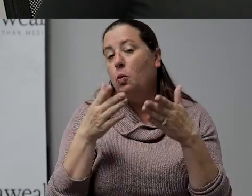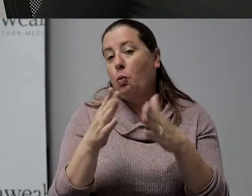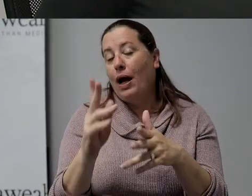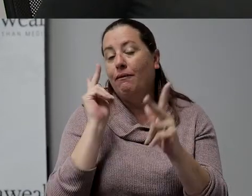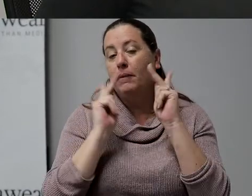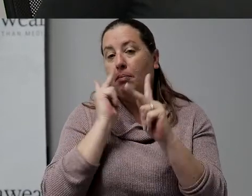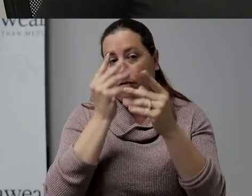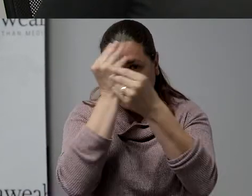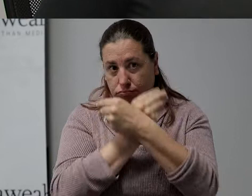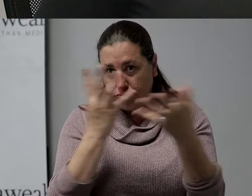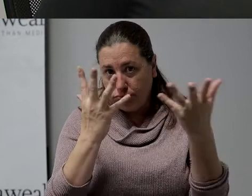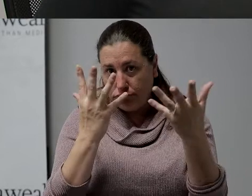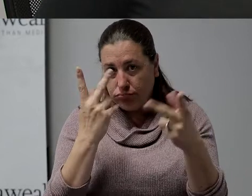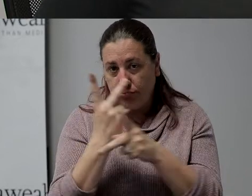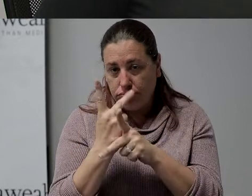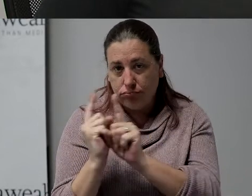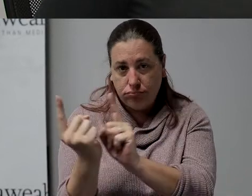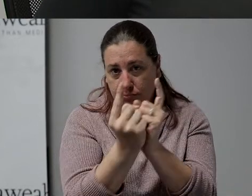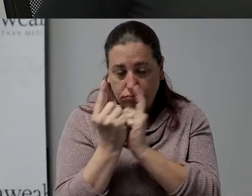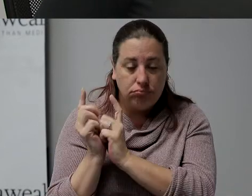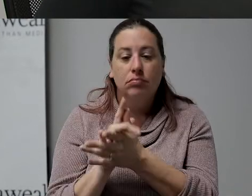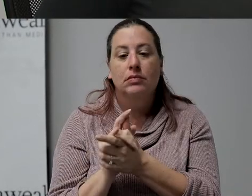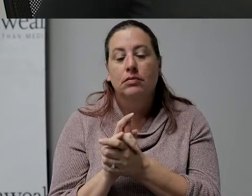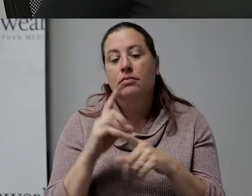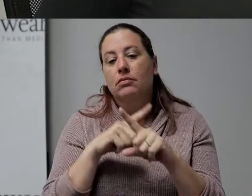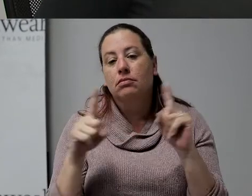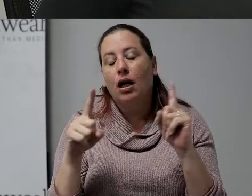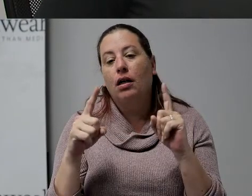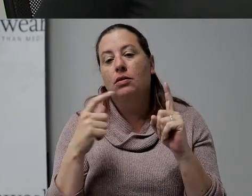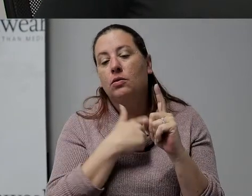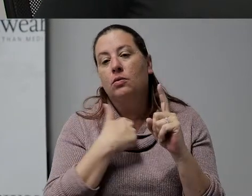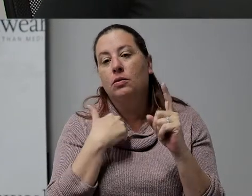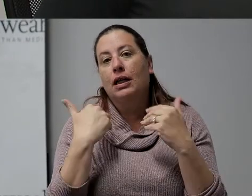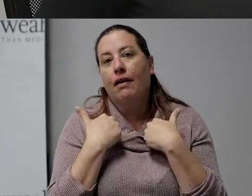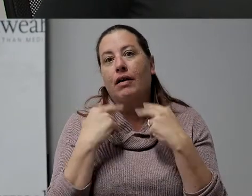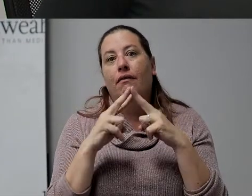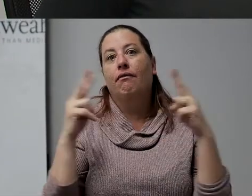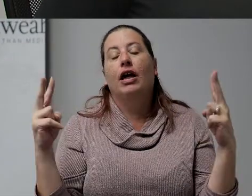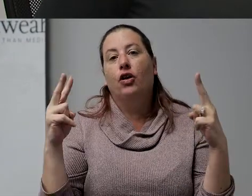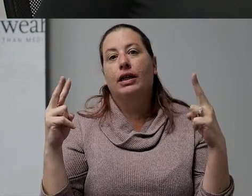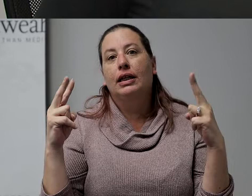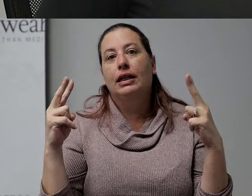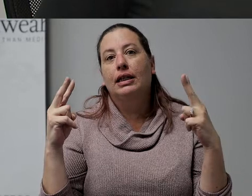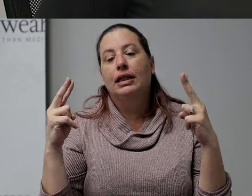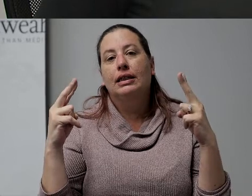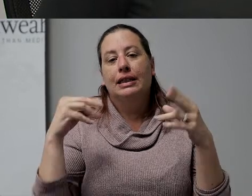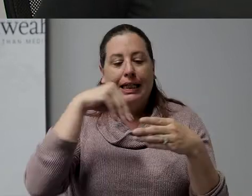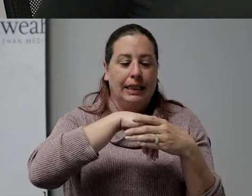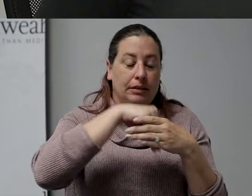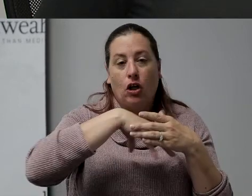and informed. But we also have launched a very robust internal and external